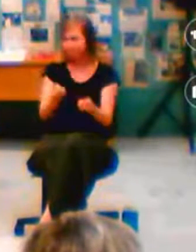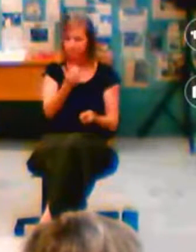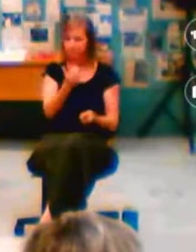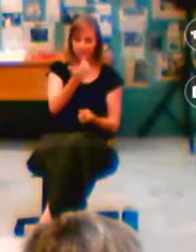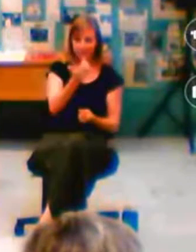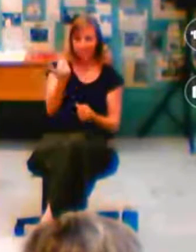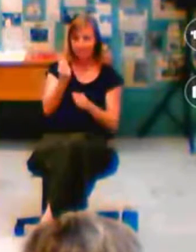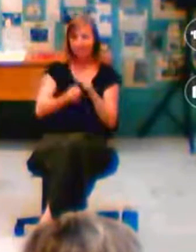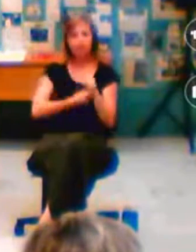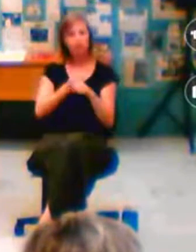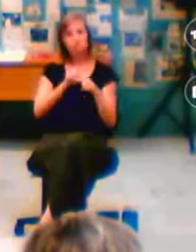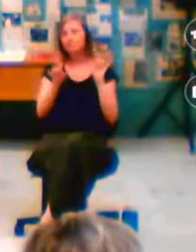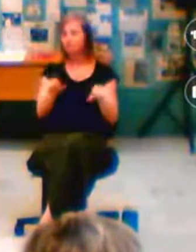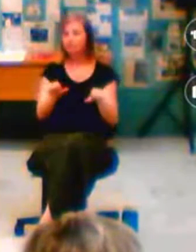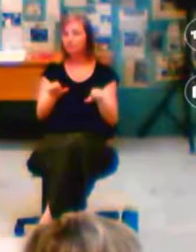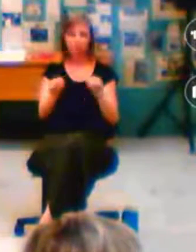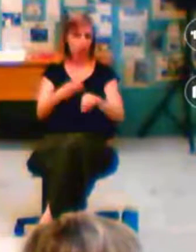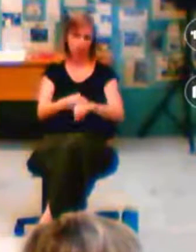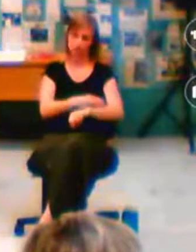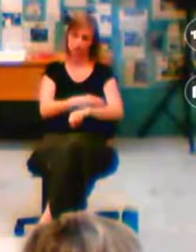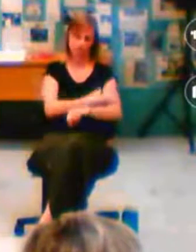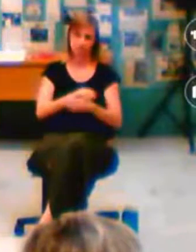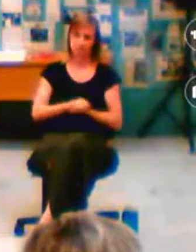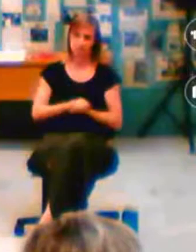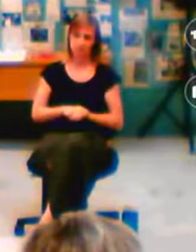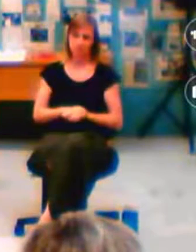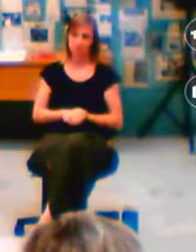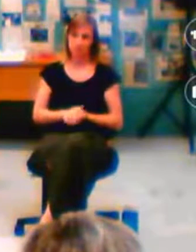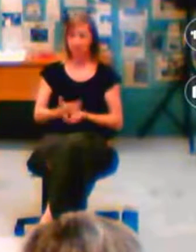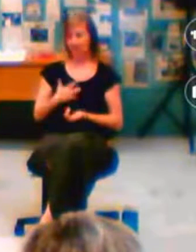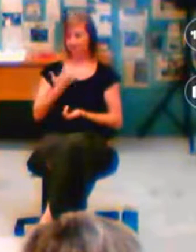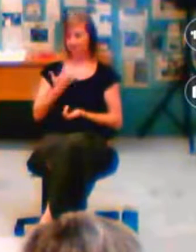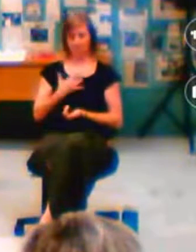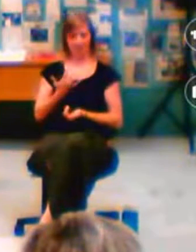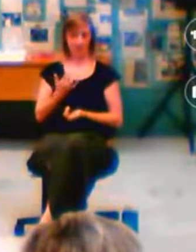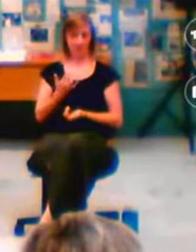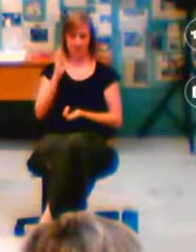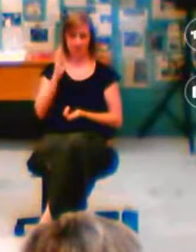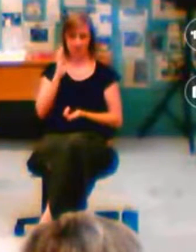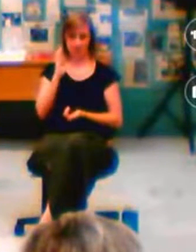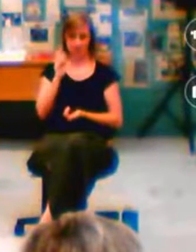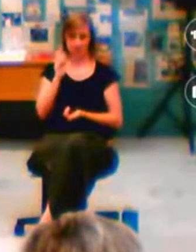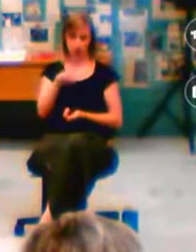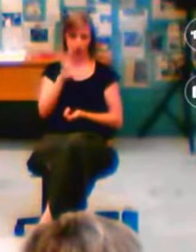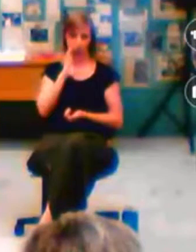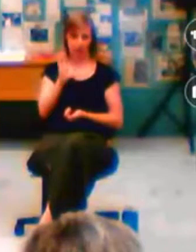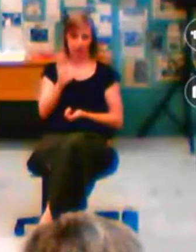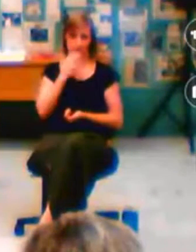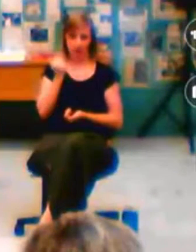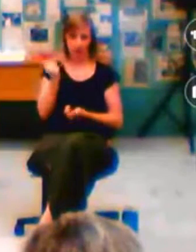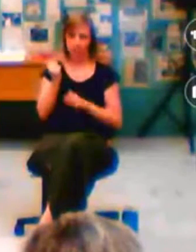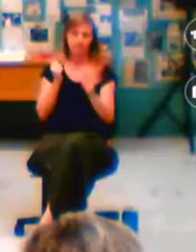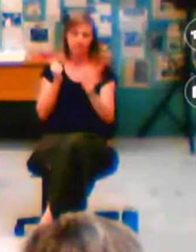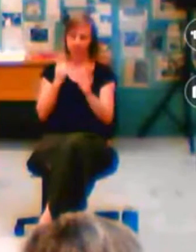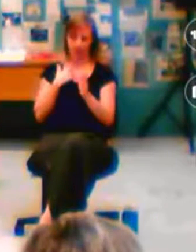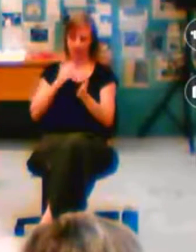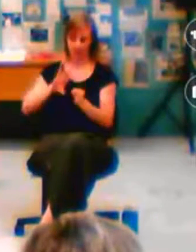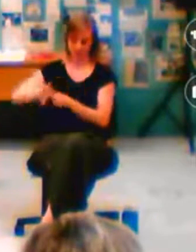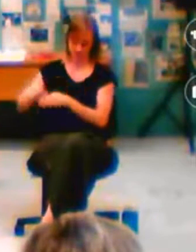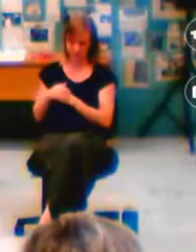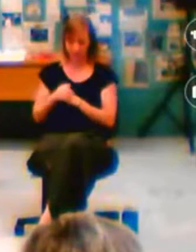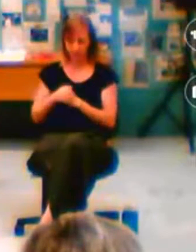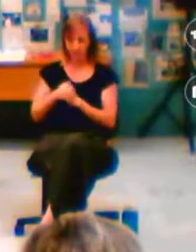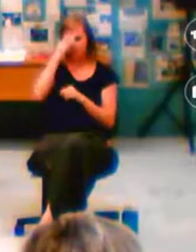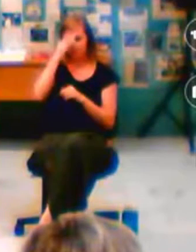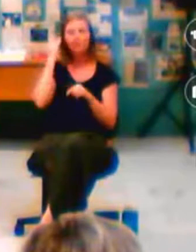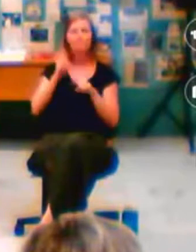mid-60s. Why hasn't that changed? And look how long it's taken. Everybody has seen that this problem has been around for 10 or 15 years, and